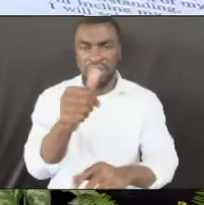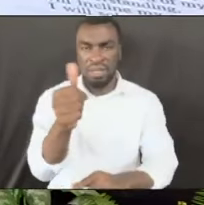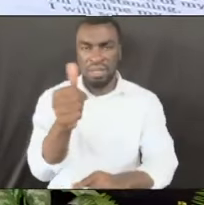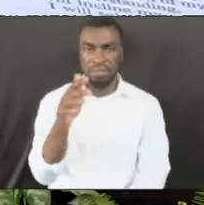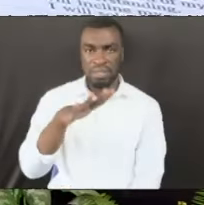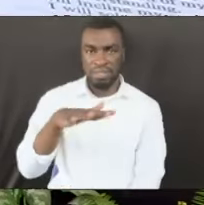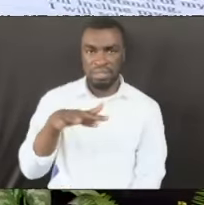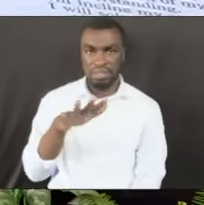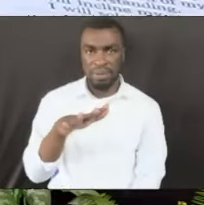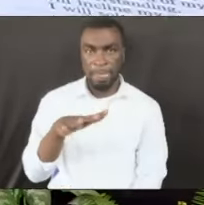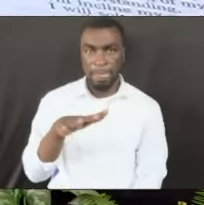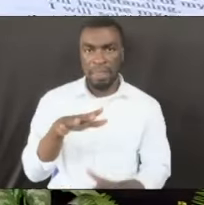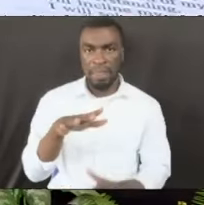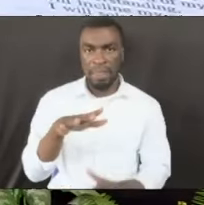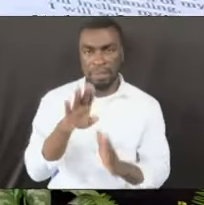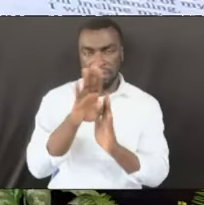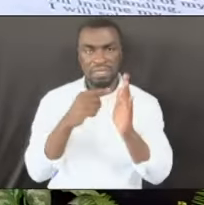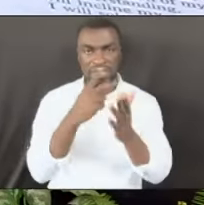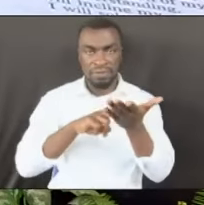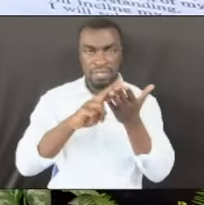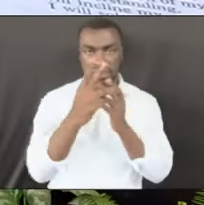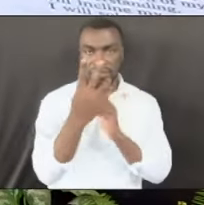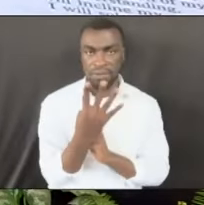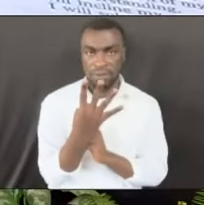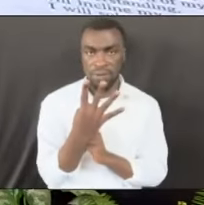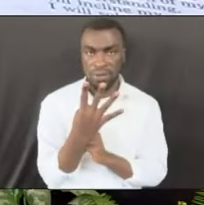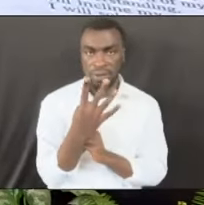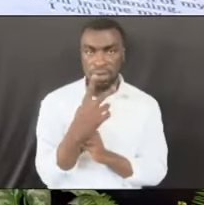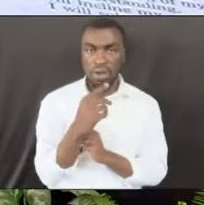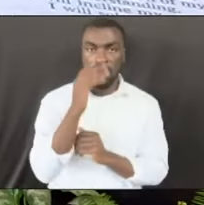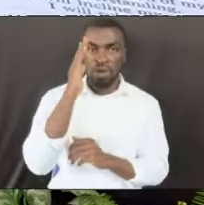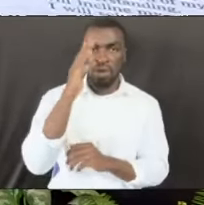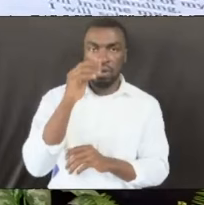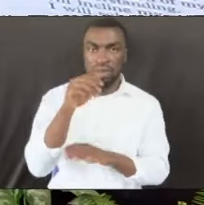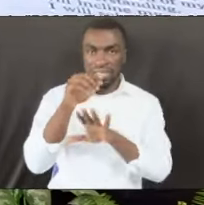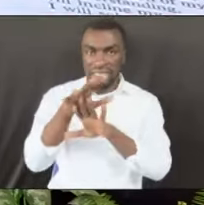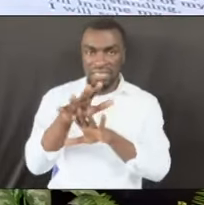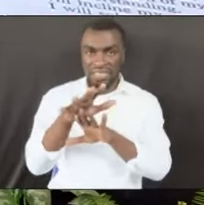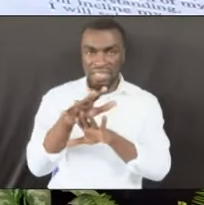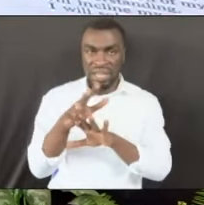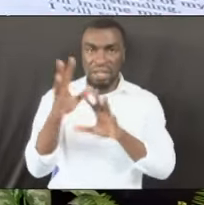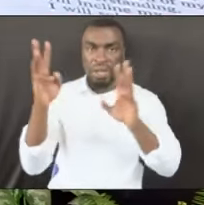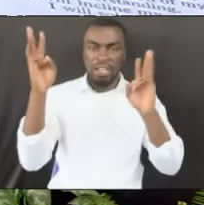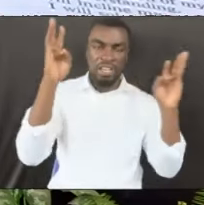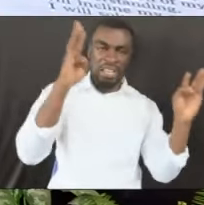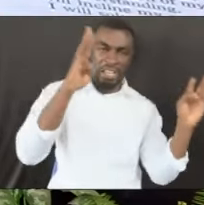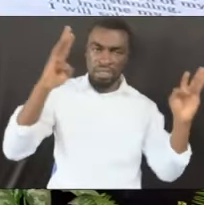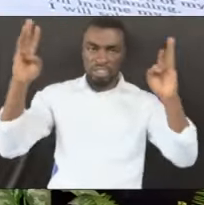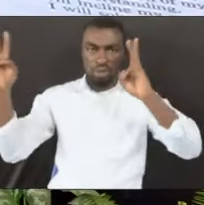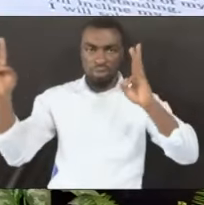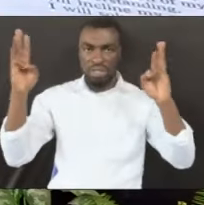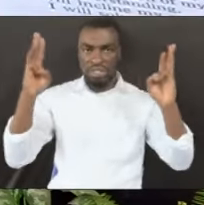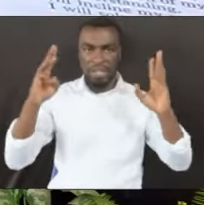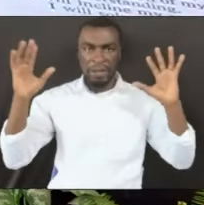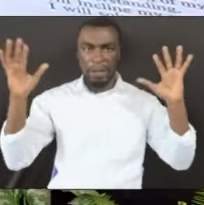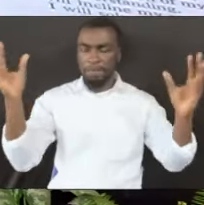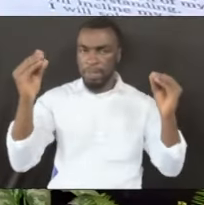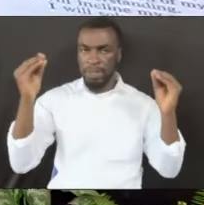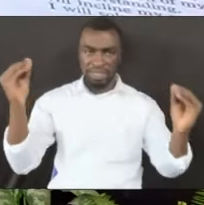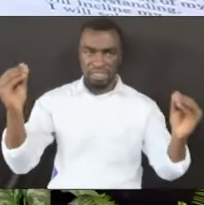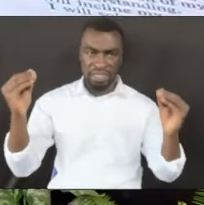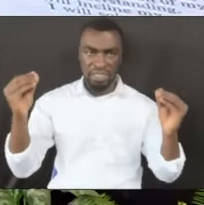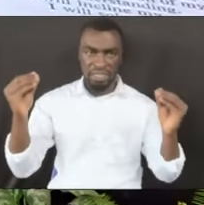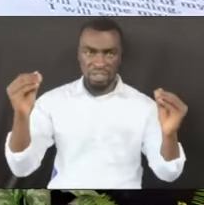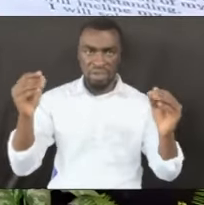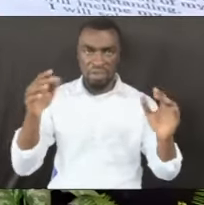says in verse 4, but the Lord set out a great wind on the sea, and there was a mighty tempest on the